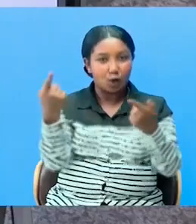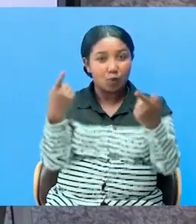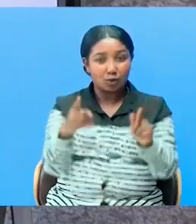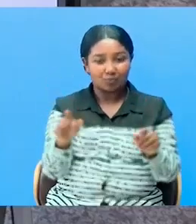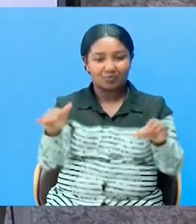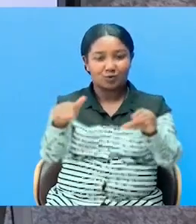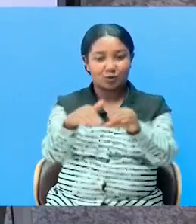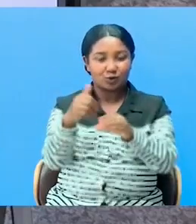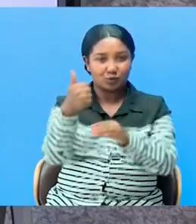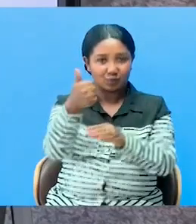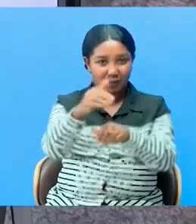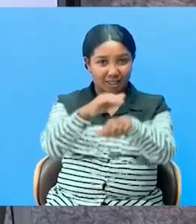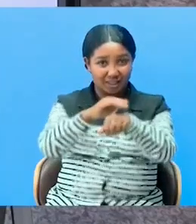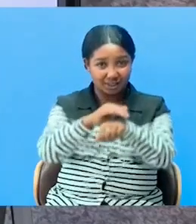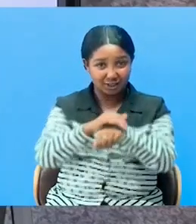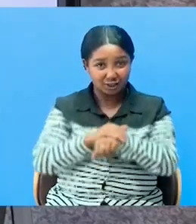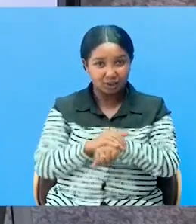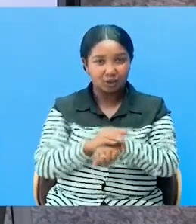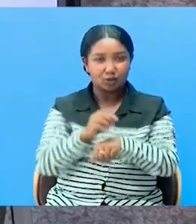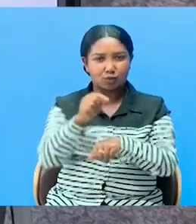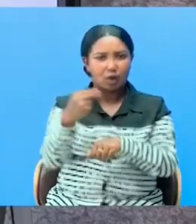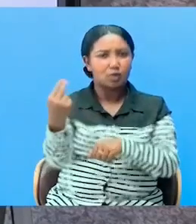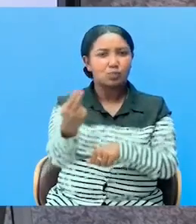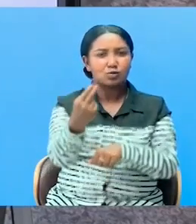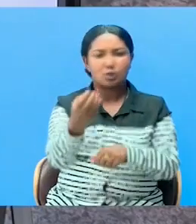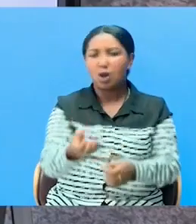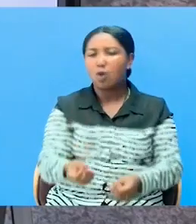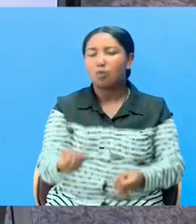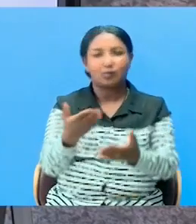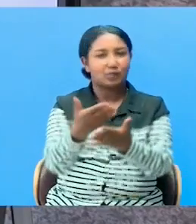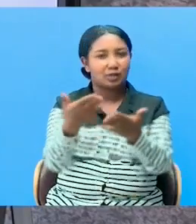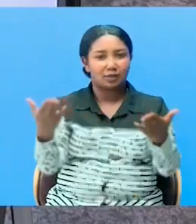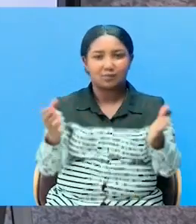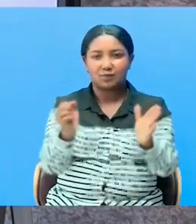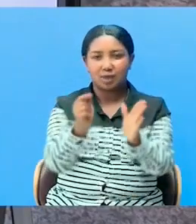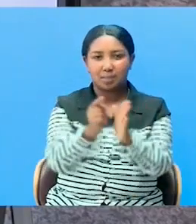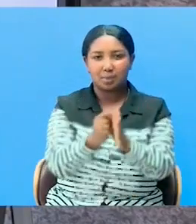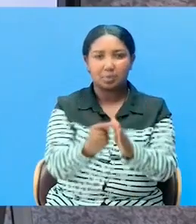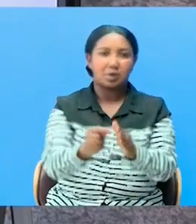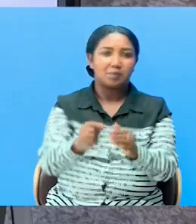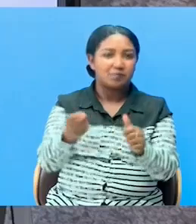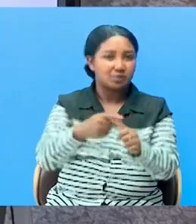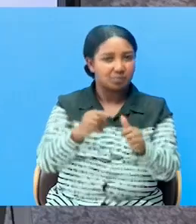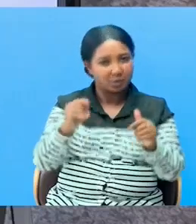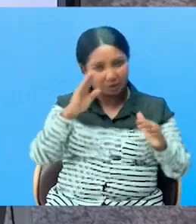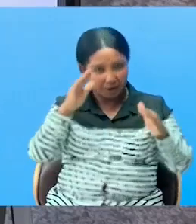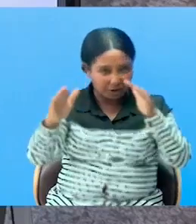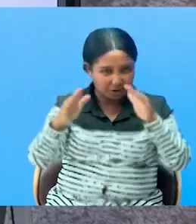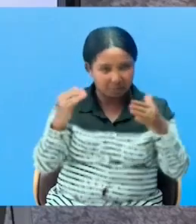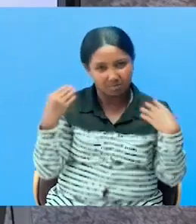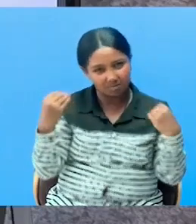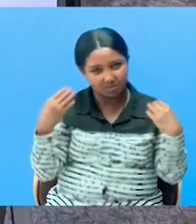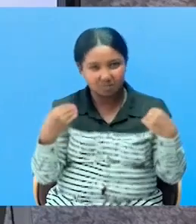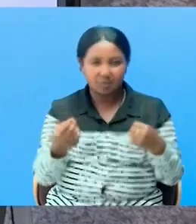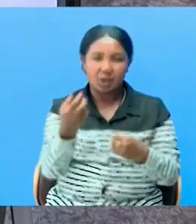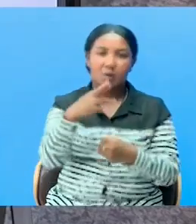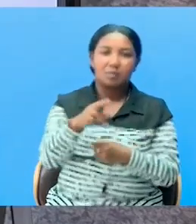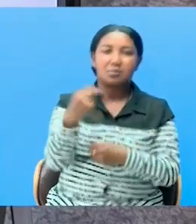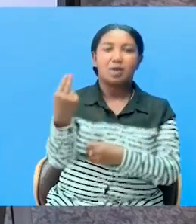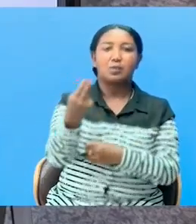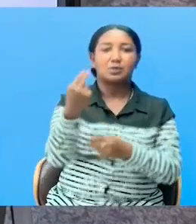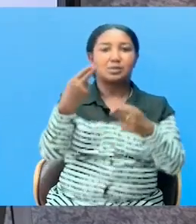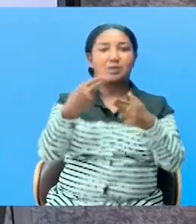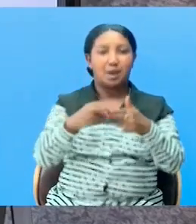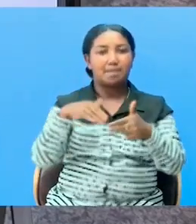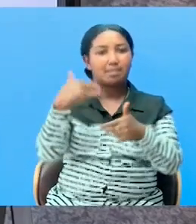introduce yourself is by English, you can use a lot of things. For example, you begin by greeting. You maybe use